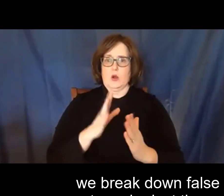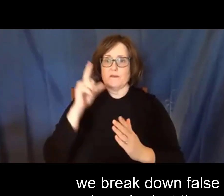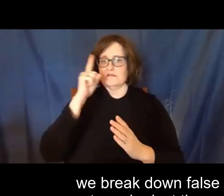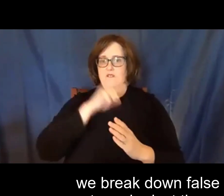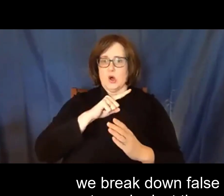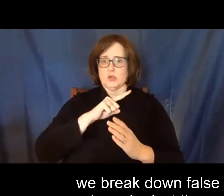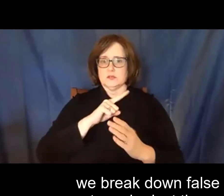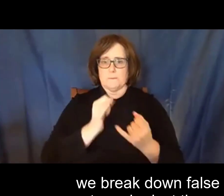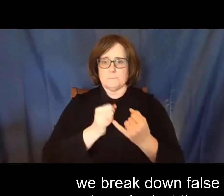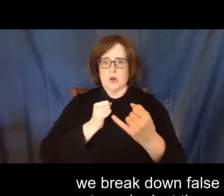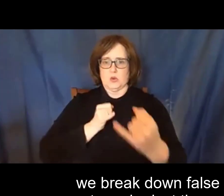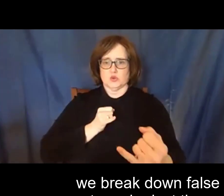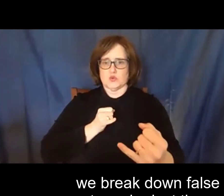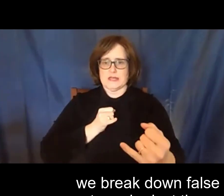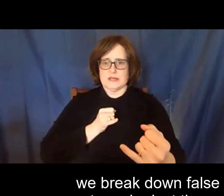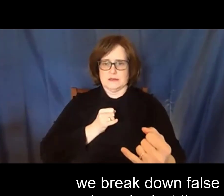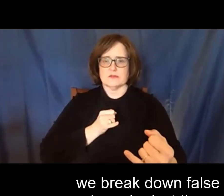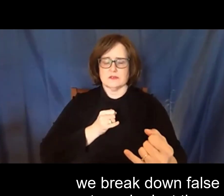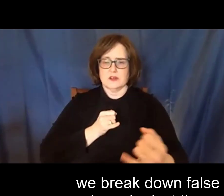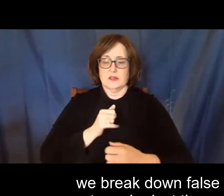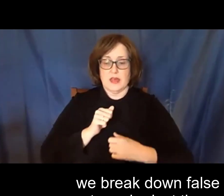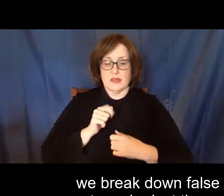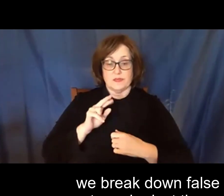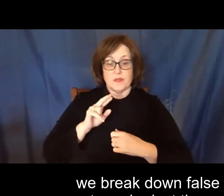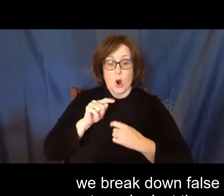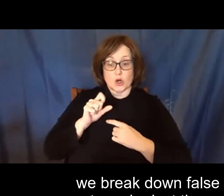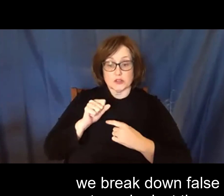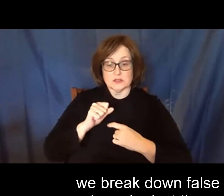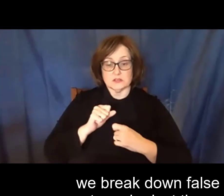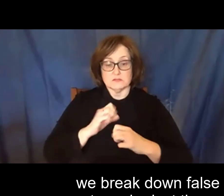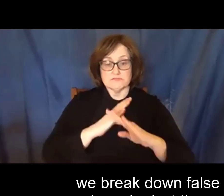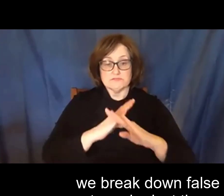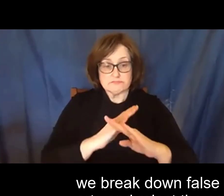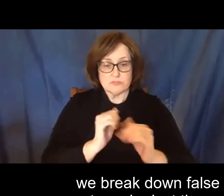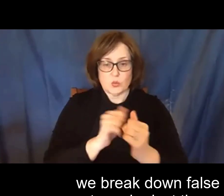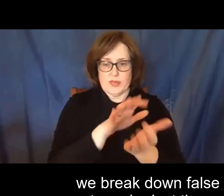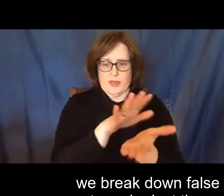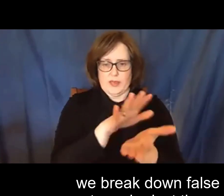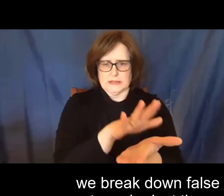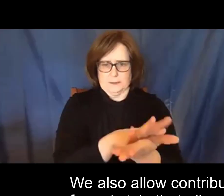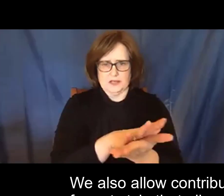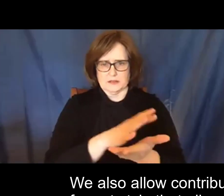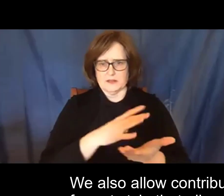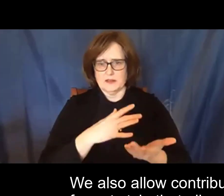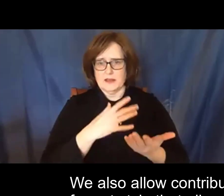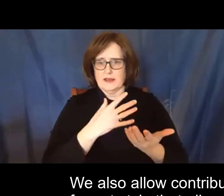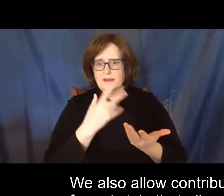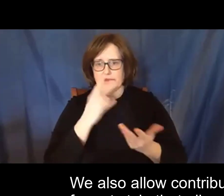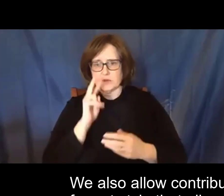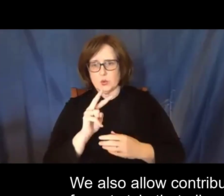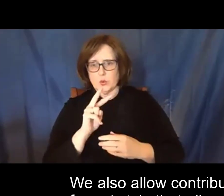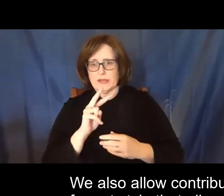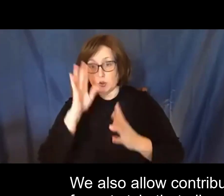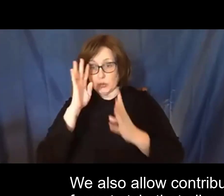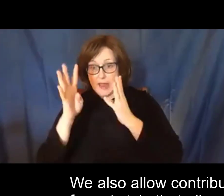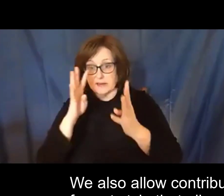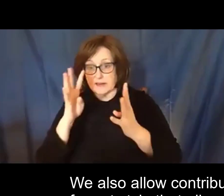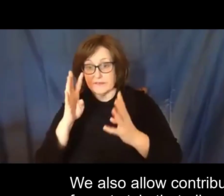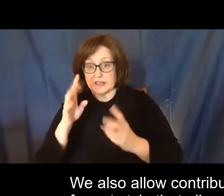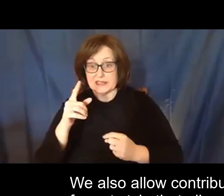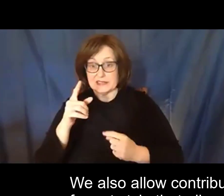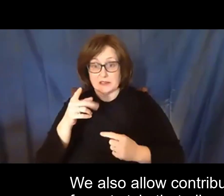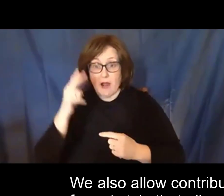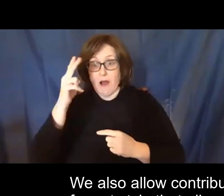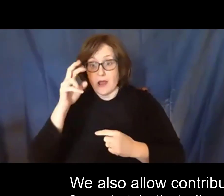the categorization of thought and creativity as high or low. We also allow contributors to use